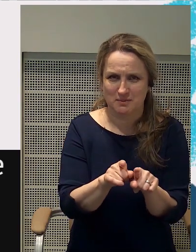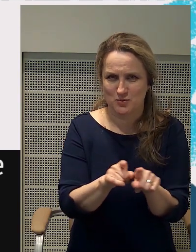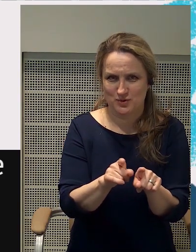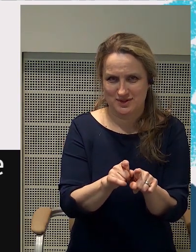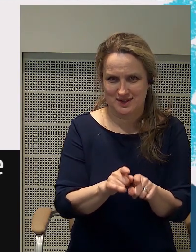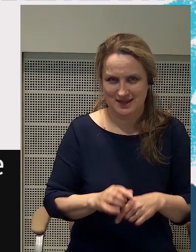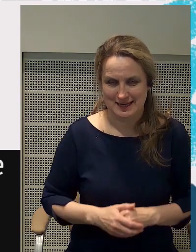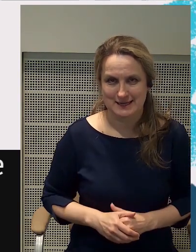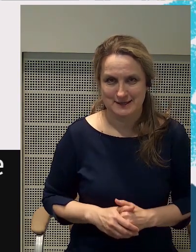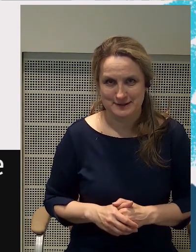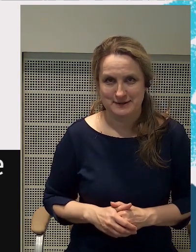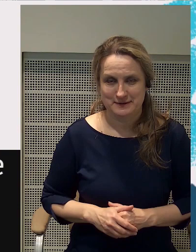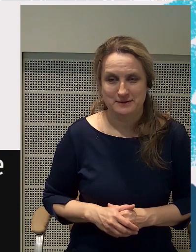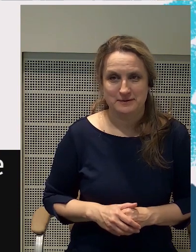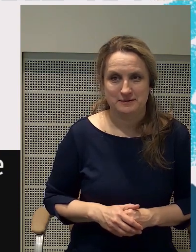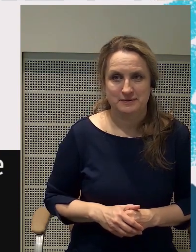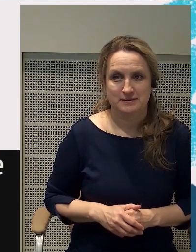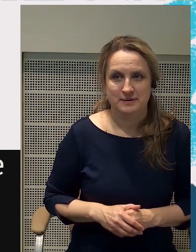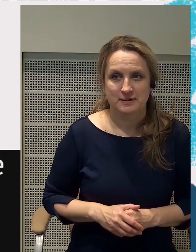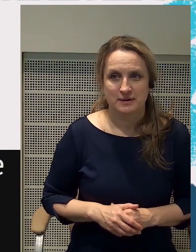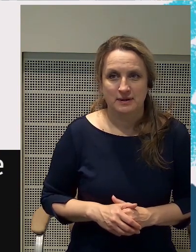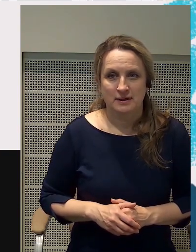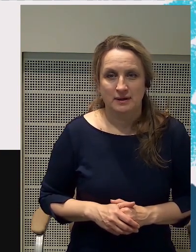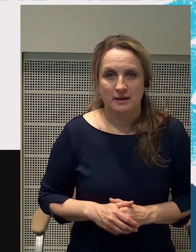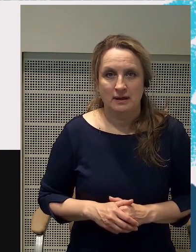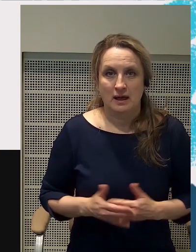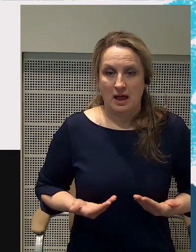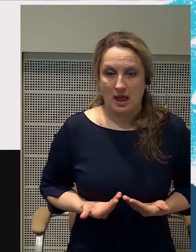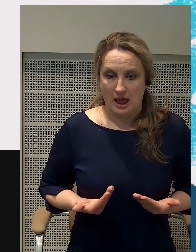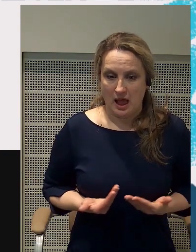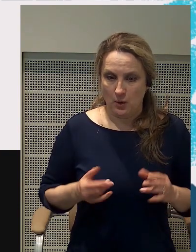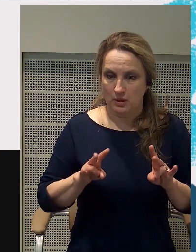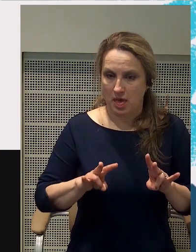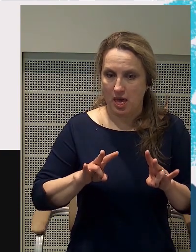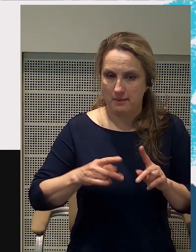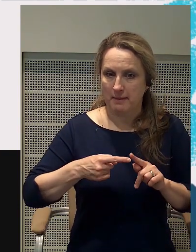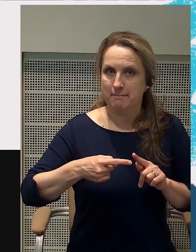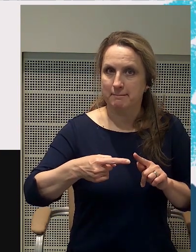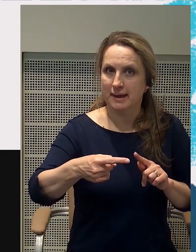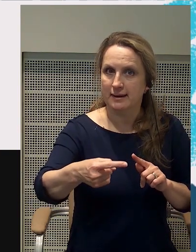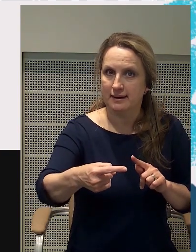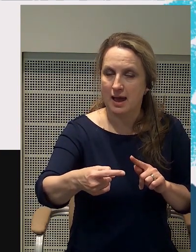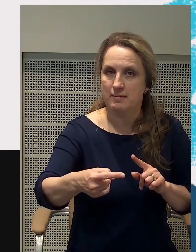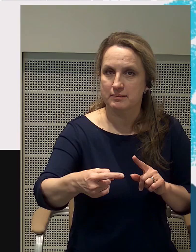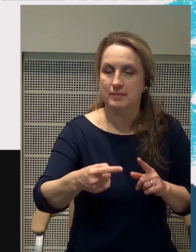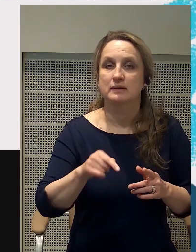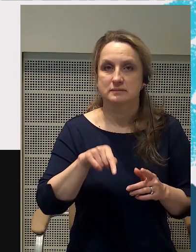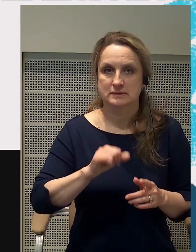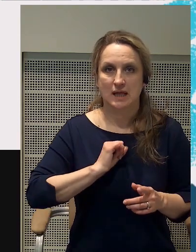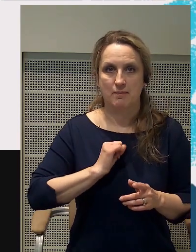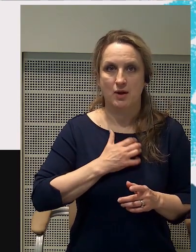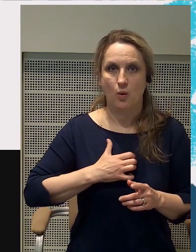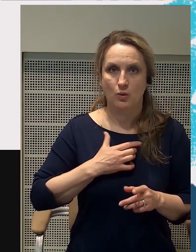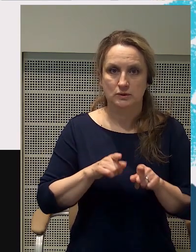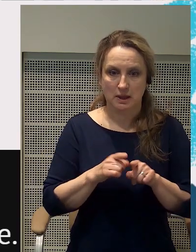increasing relevance with increasing survival. In my field of inborn errors of metabolism, we now see adults with